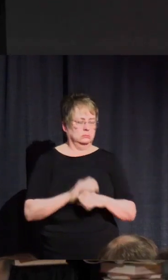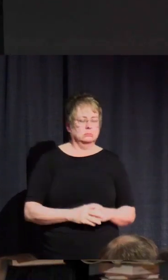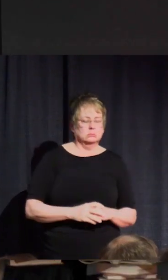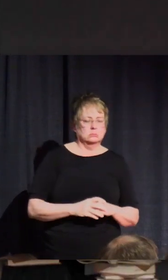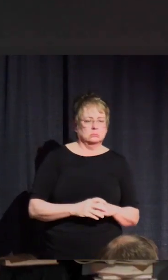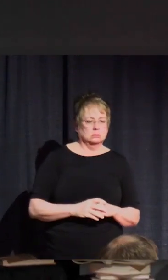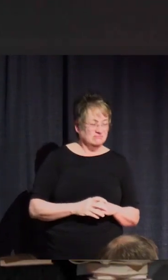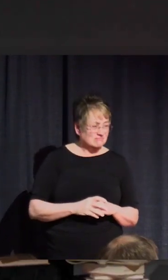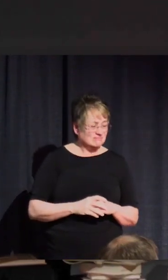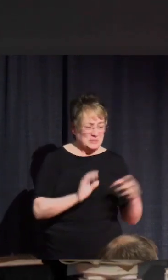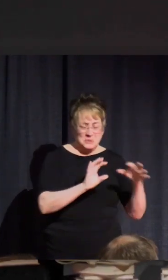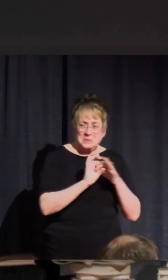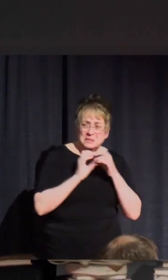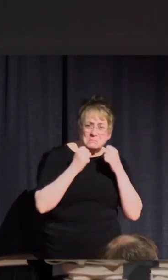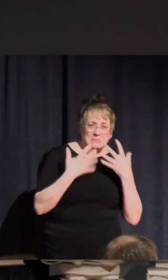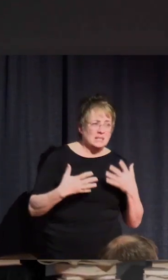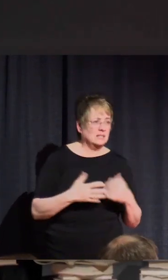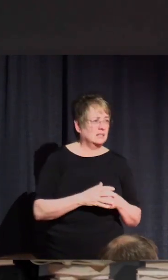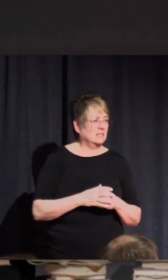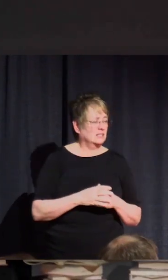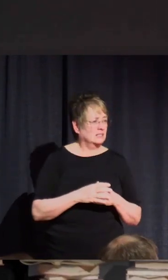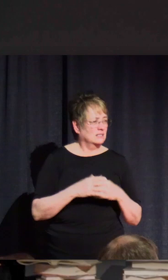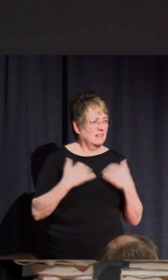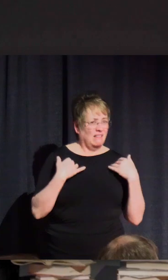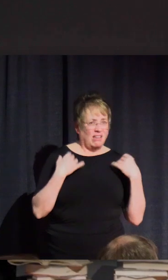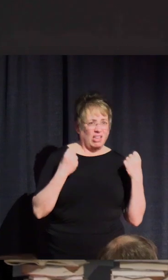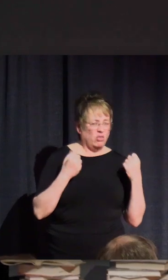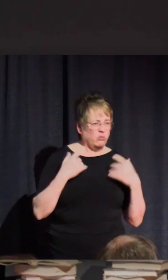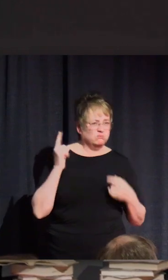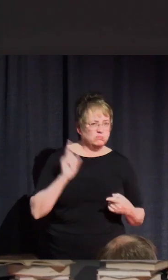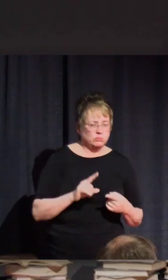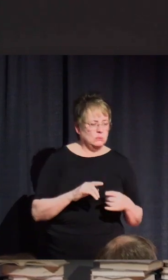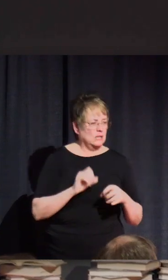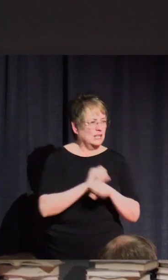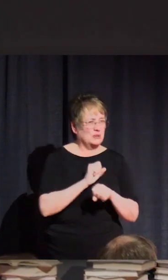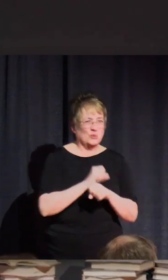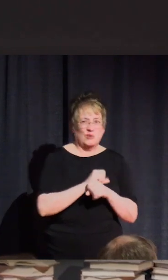Excessively long work hours are tied to all sorts of things like poor health outcomes as well as poor work outcomes.